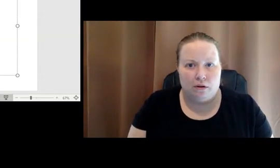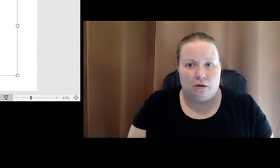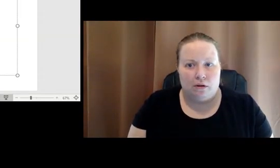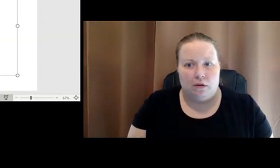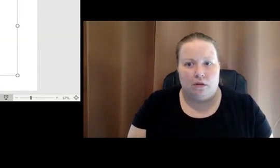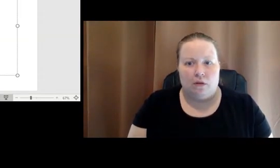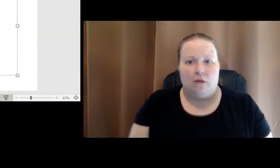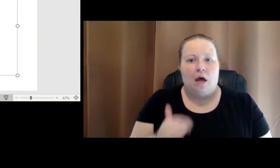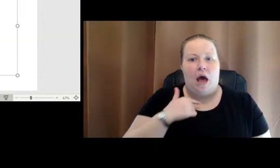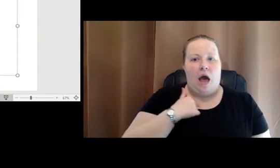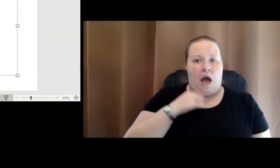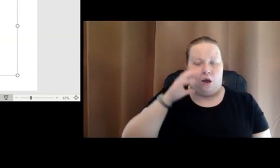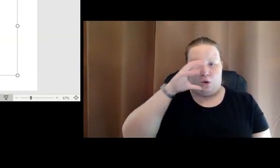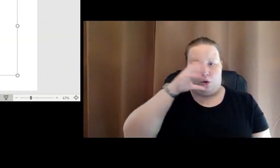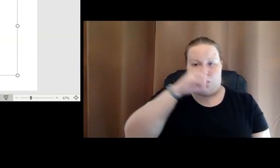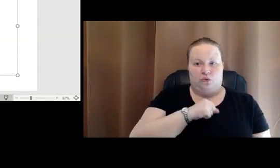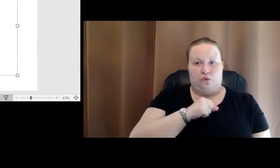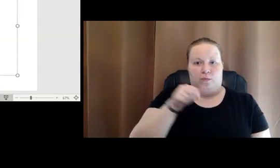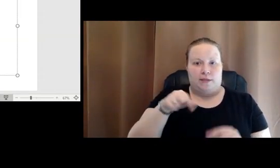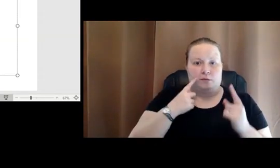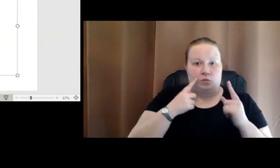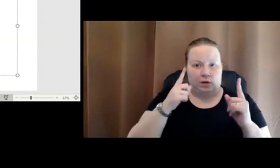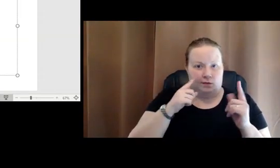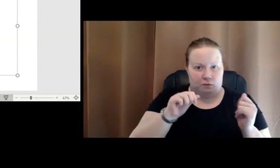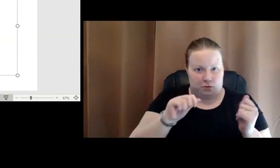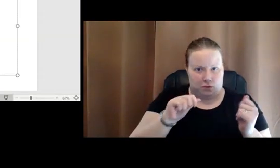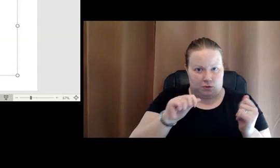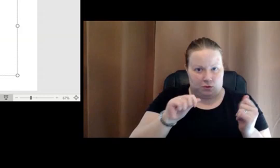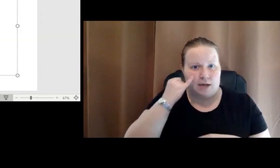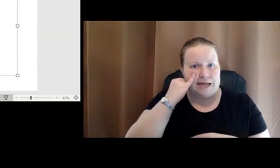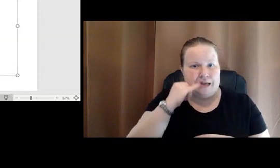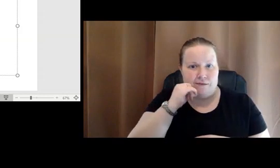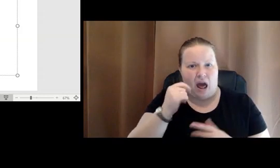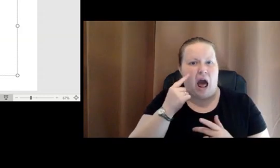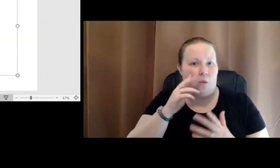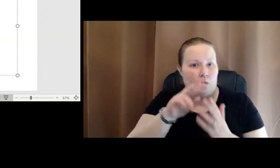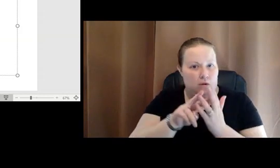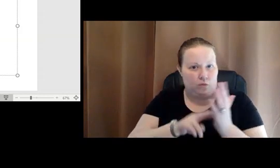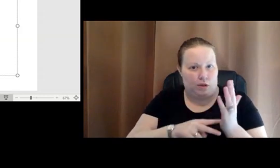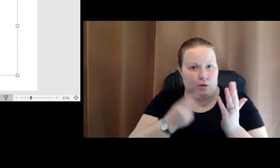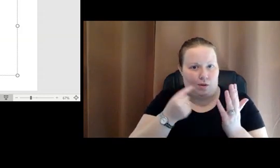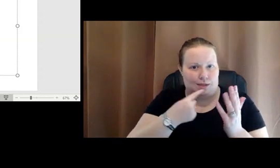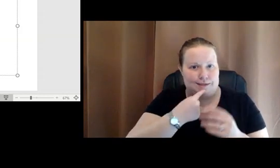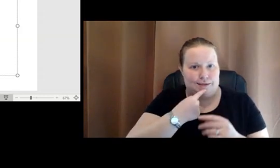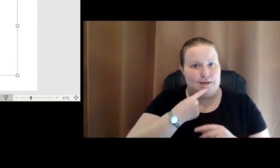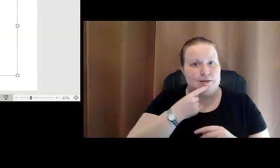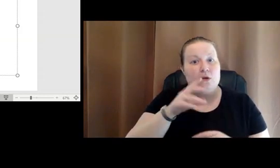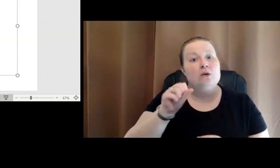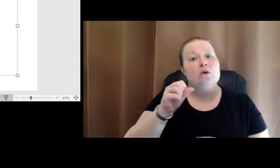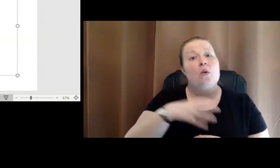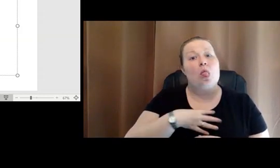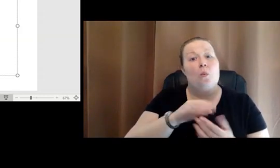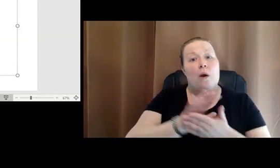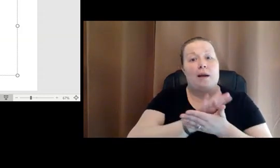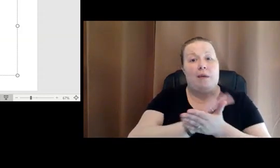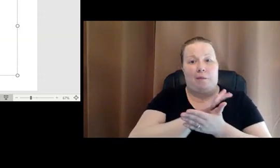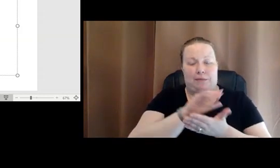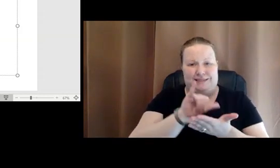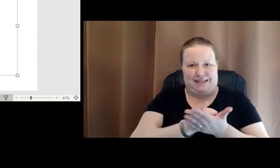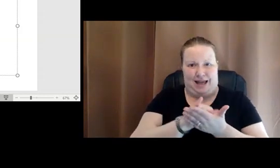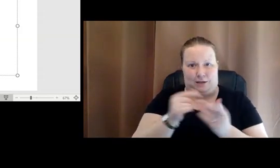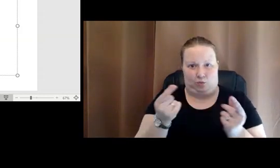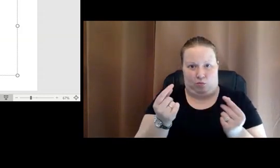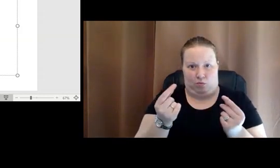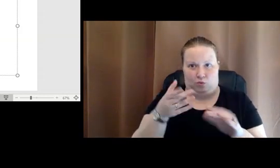assume that this is working for everyone, but if not, I'll read what it says. So the white papers, which is where we're going to head